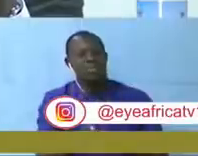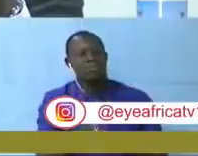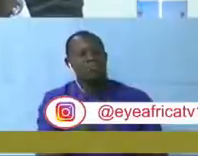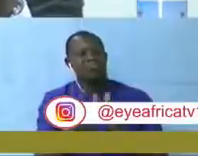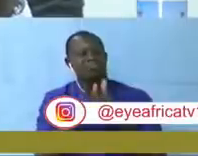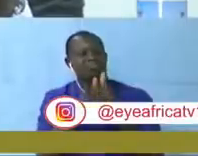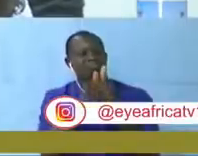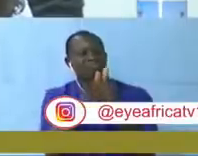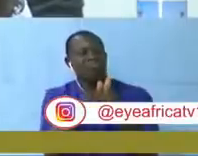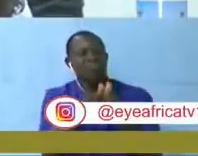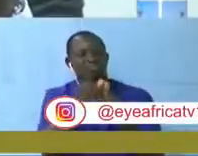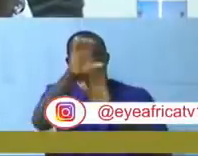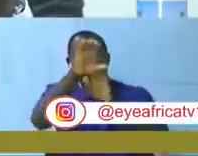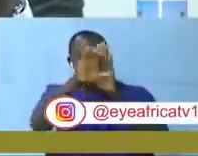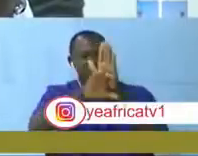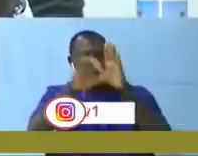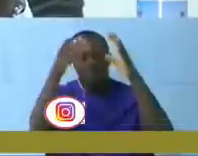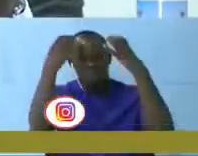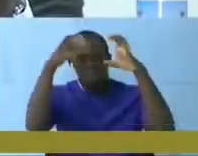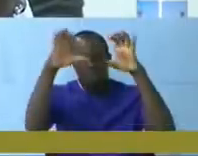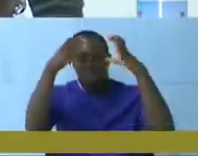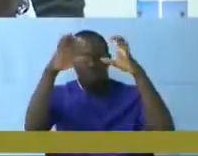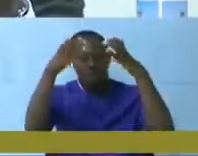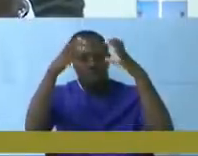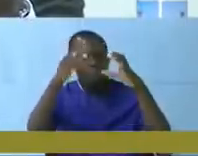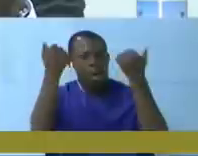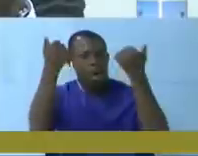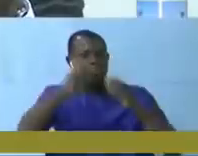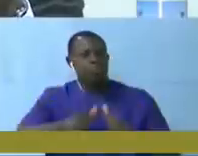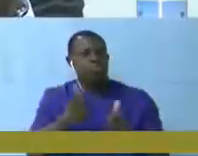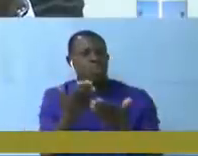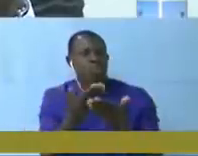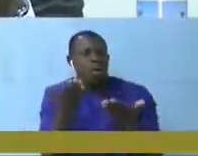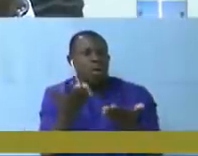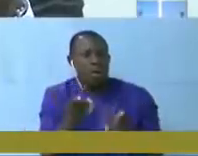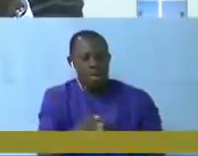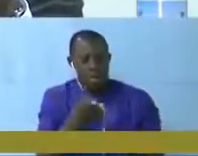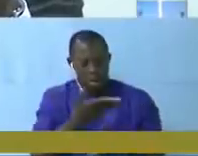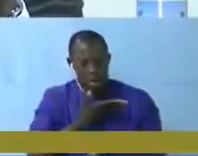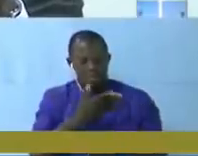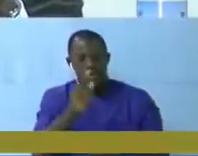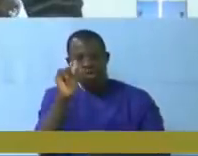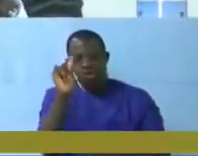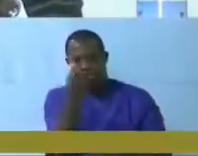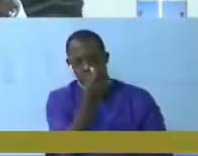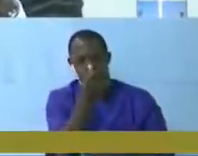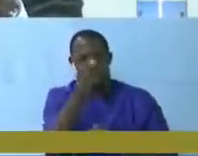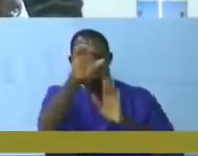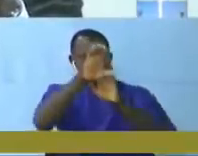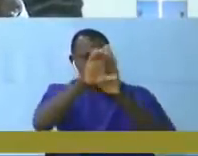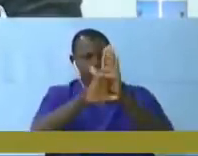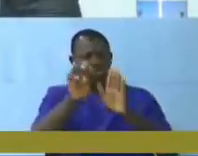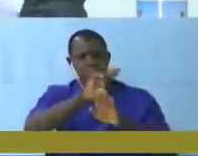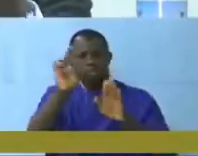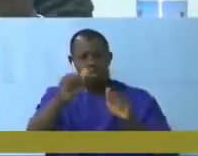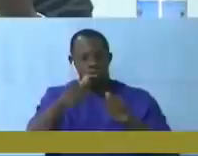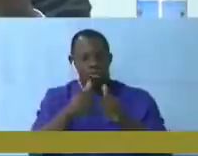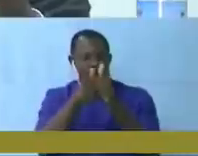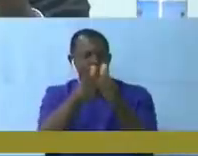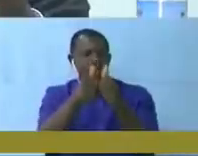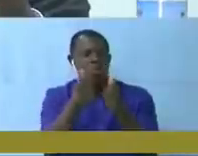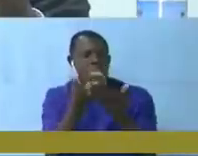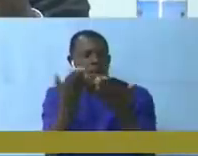almost constitutional crisis because the new constitution could not also pass